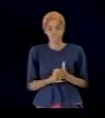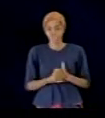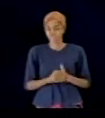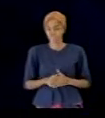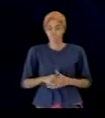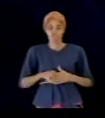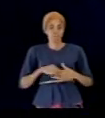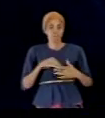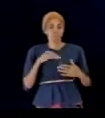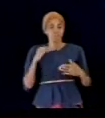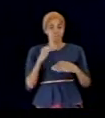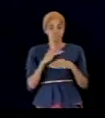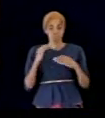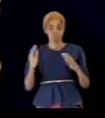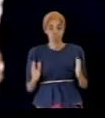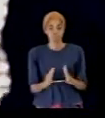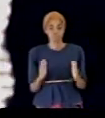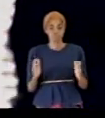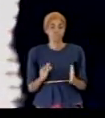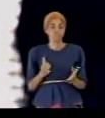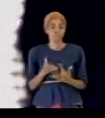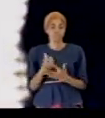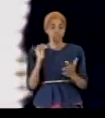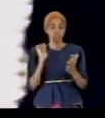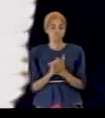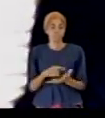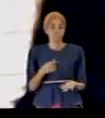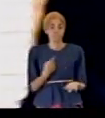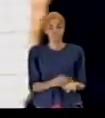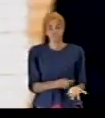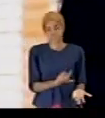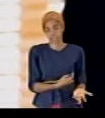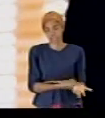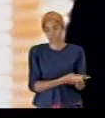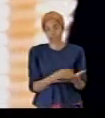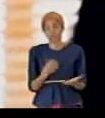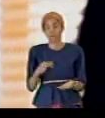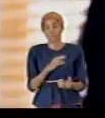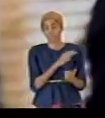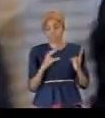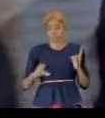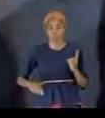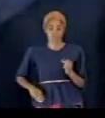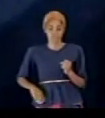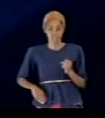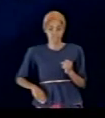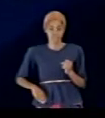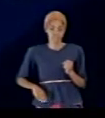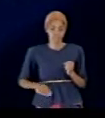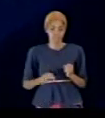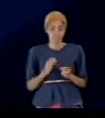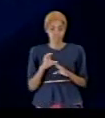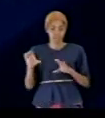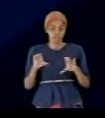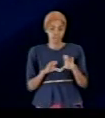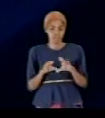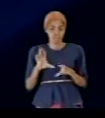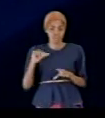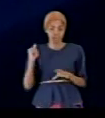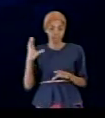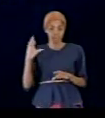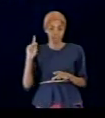persuasion through that gospel of Christ. Acts